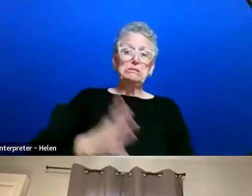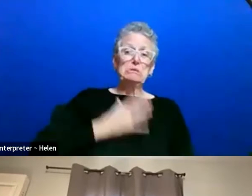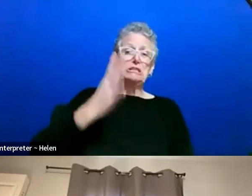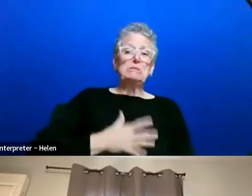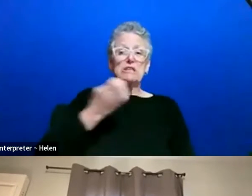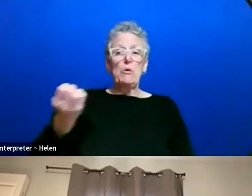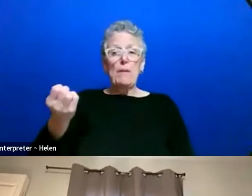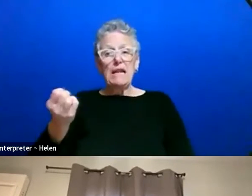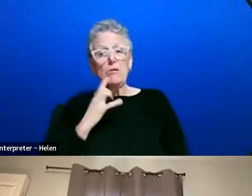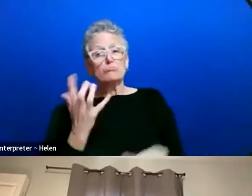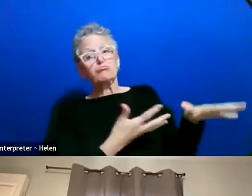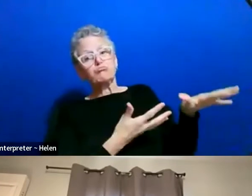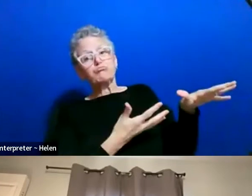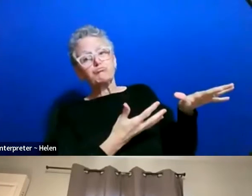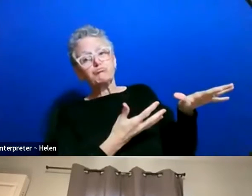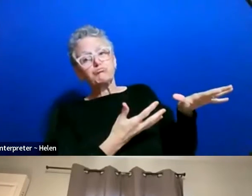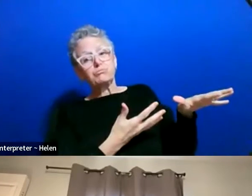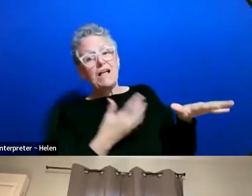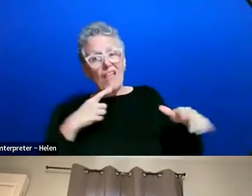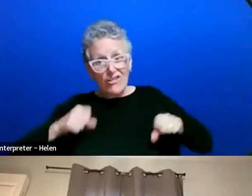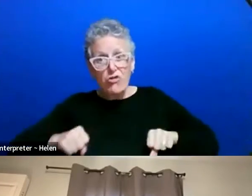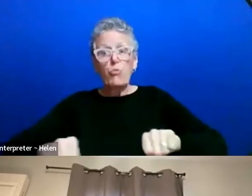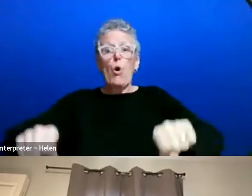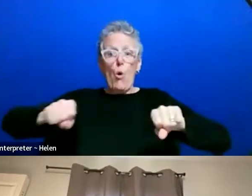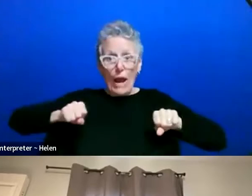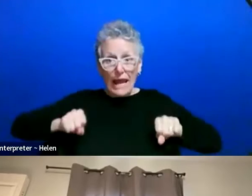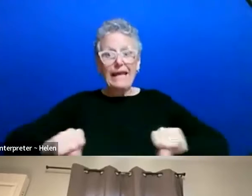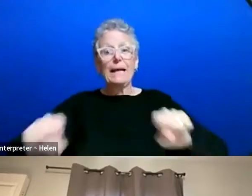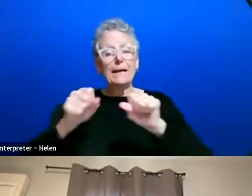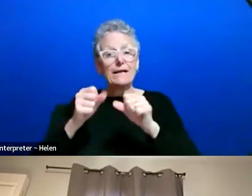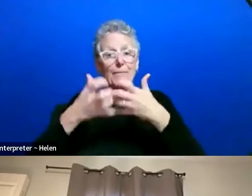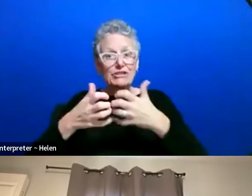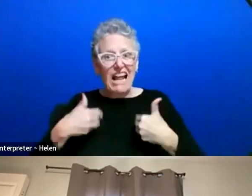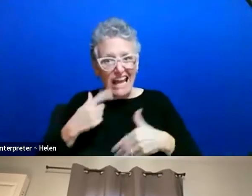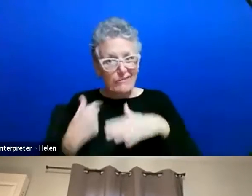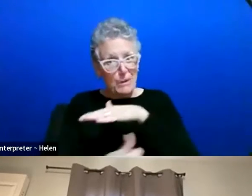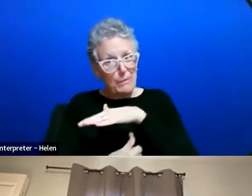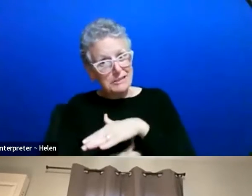the rowing machine I have in my basement, then